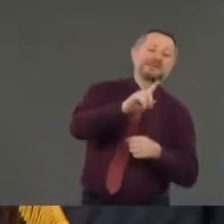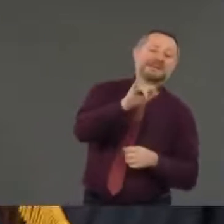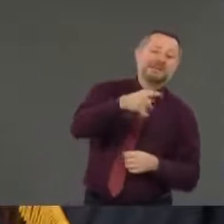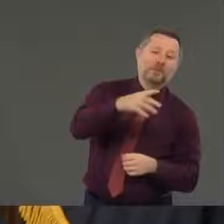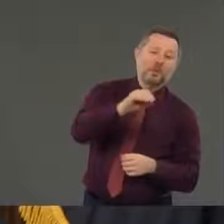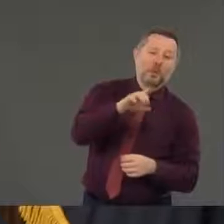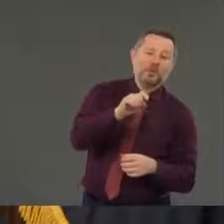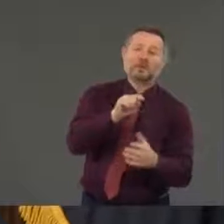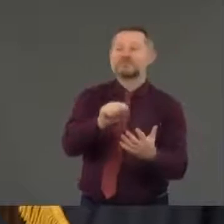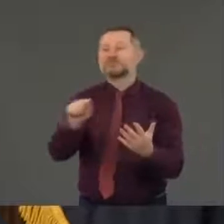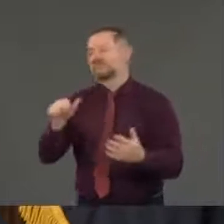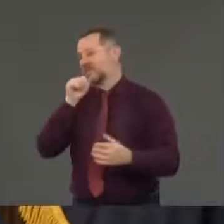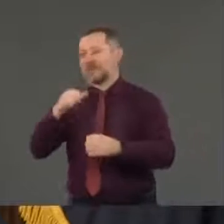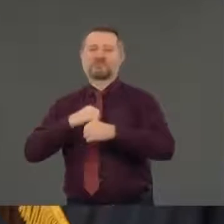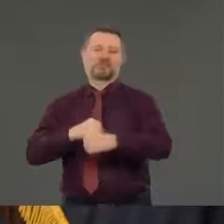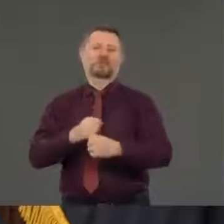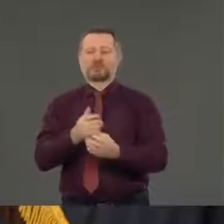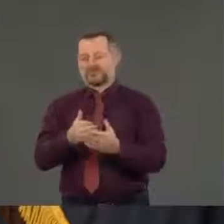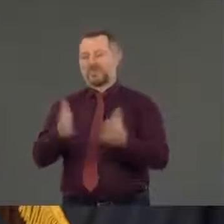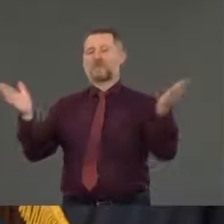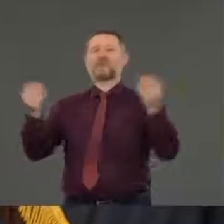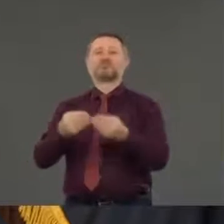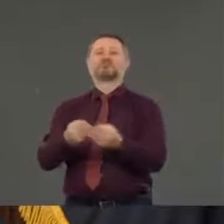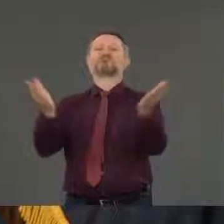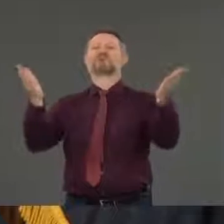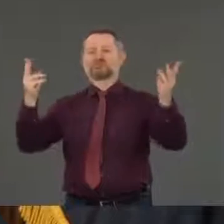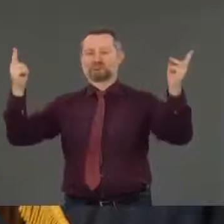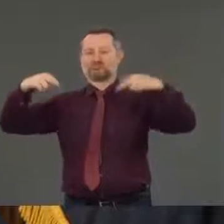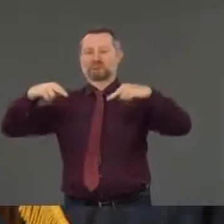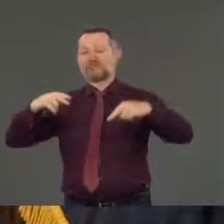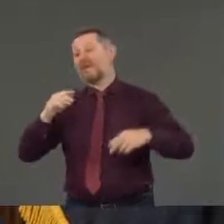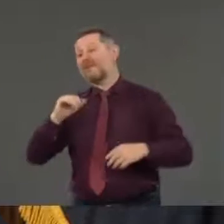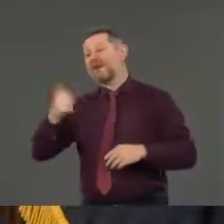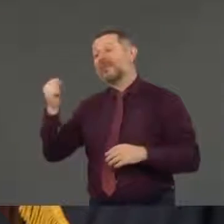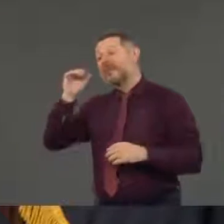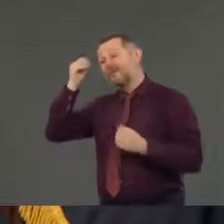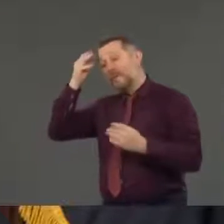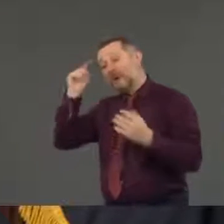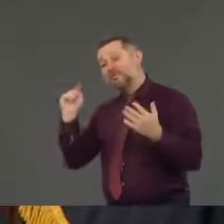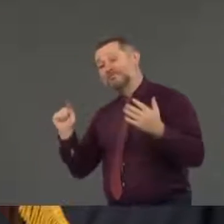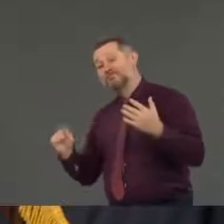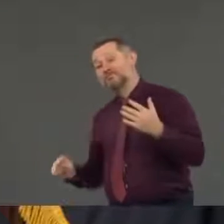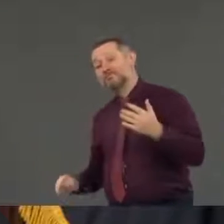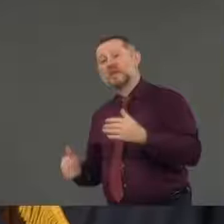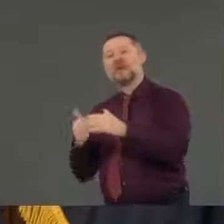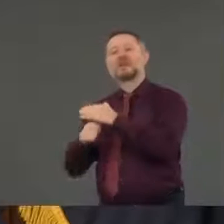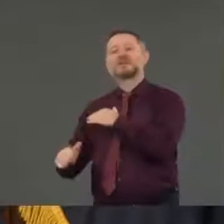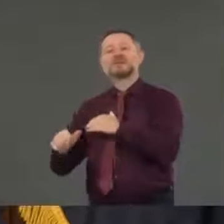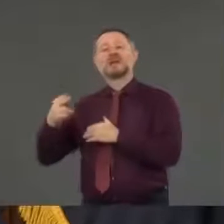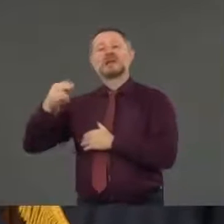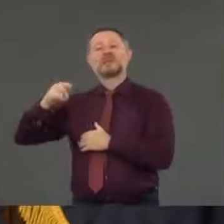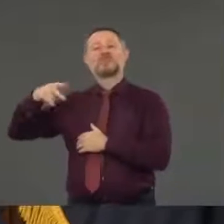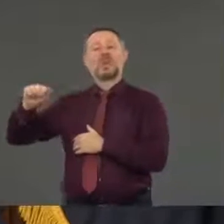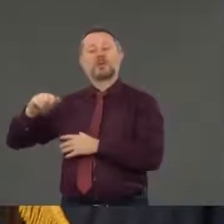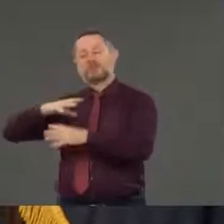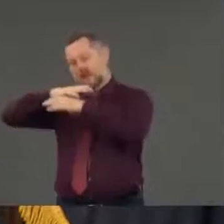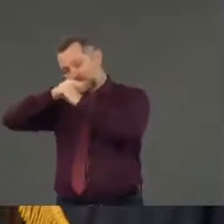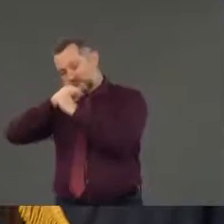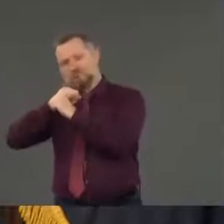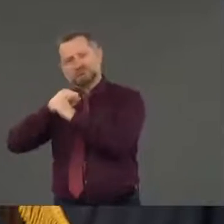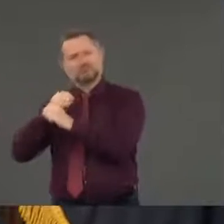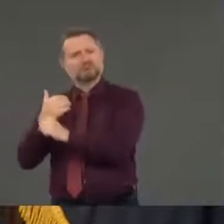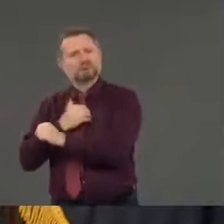that is not protected. But the other items that are under healthcare privacy are fully protected. There's no information